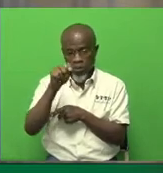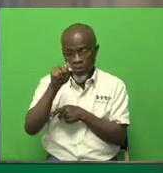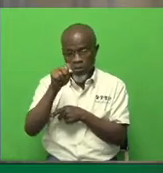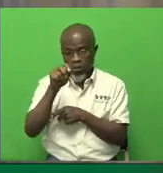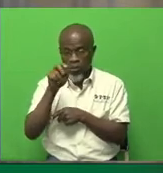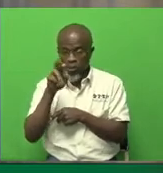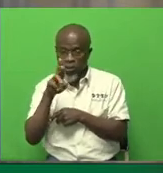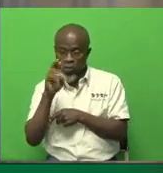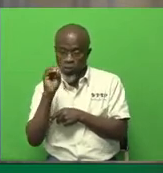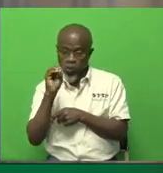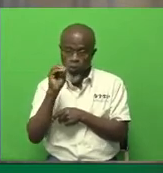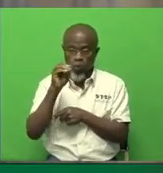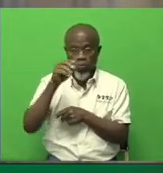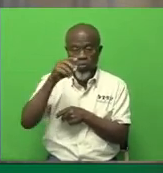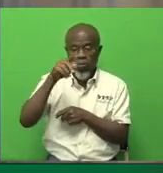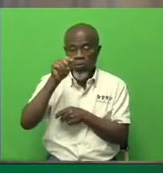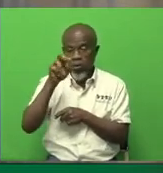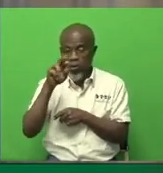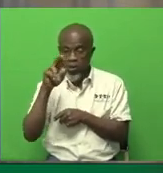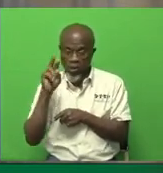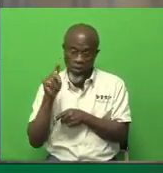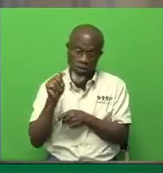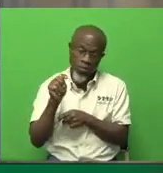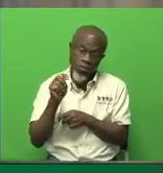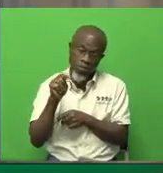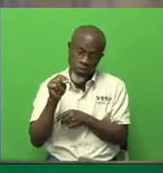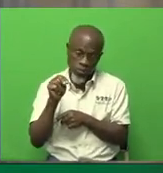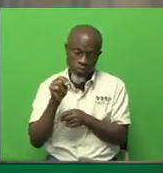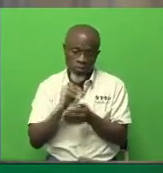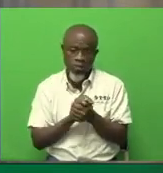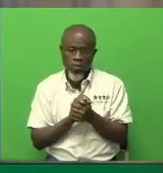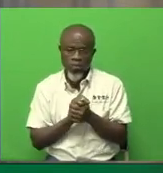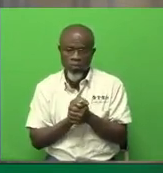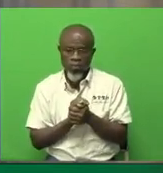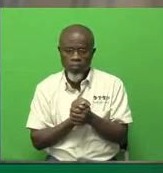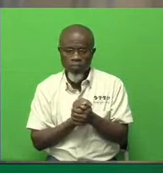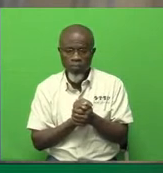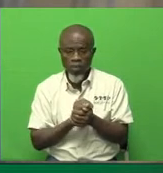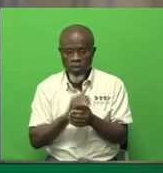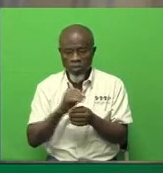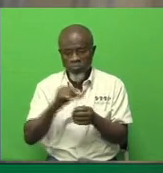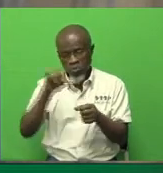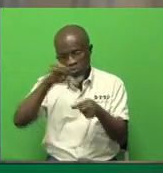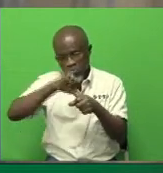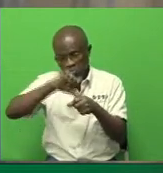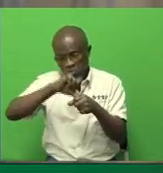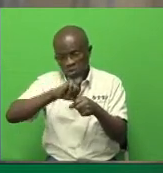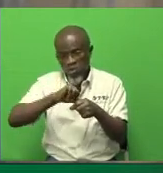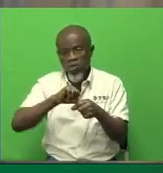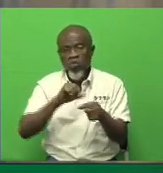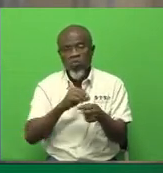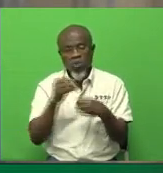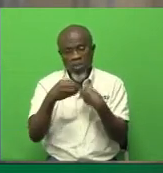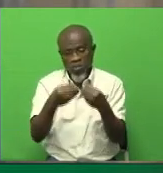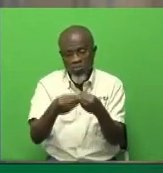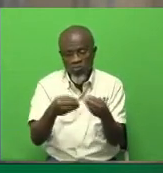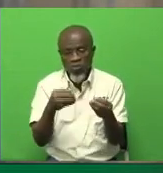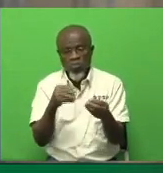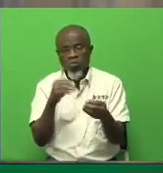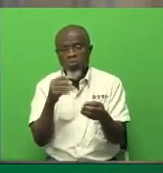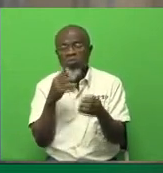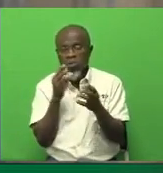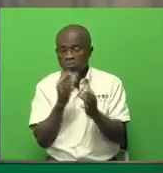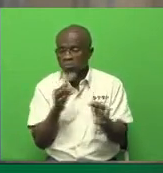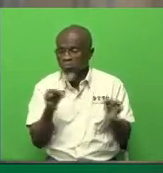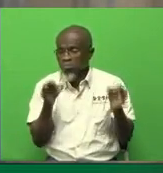reopening pettitrine we will have greater fuel security we will save foreign exchange will provide meaningful jobs and